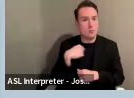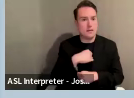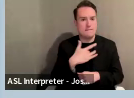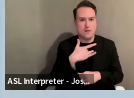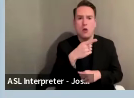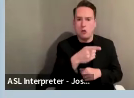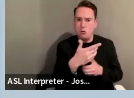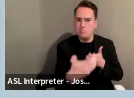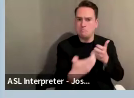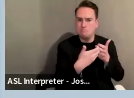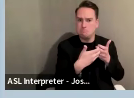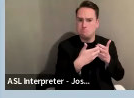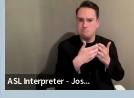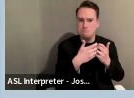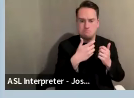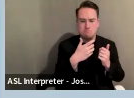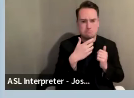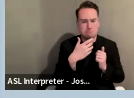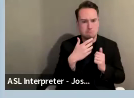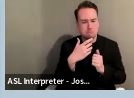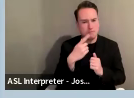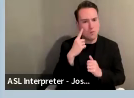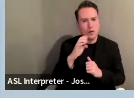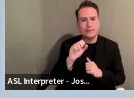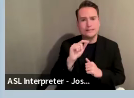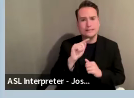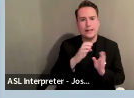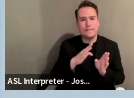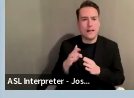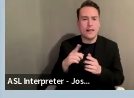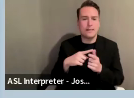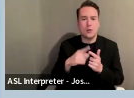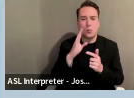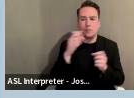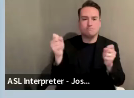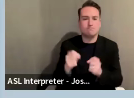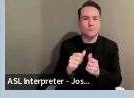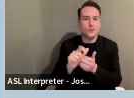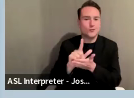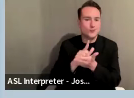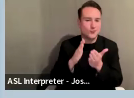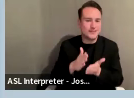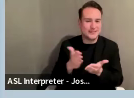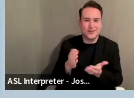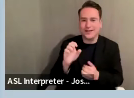they will schedule a meeting with one of the attorneys on our estate planning team. Okay, thanks. You're welcome.